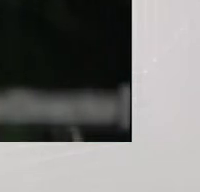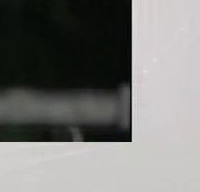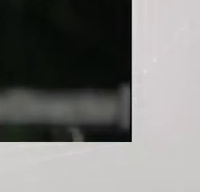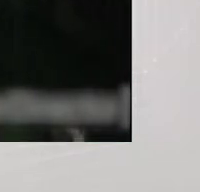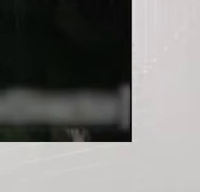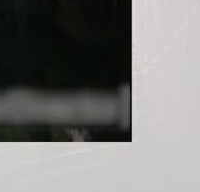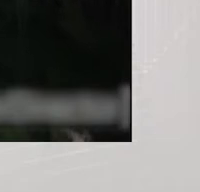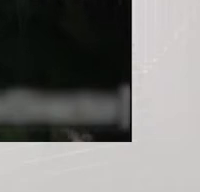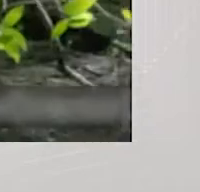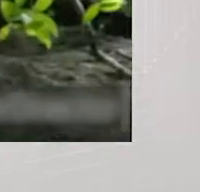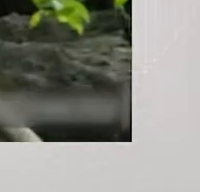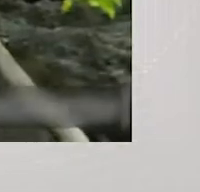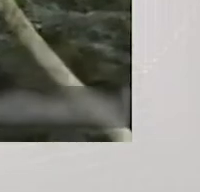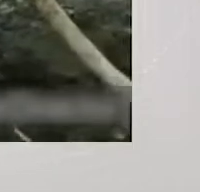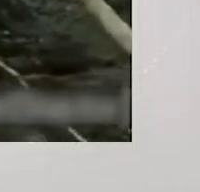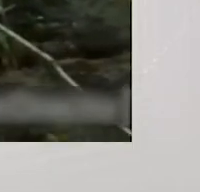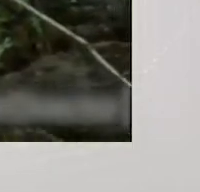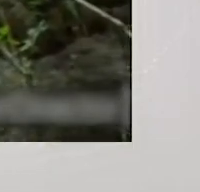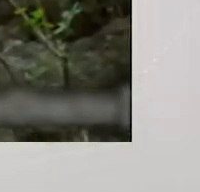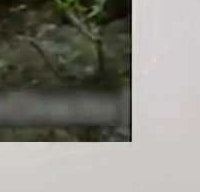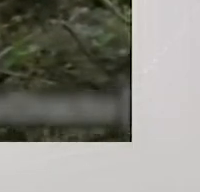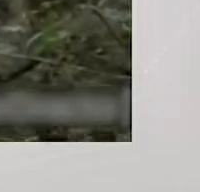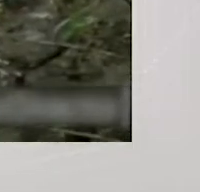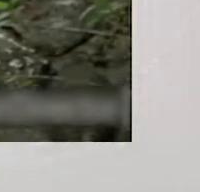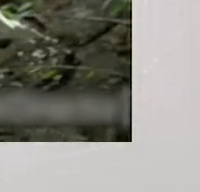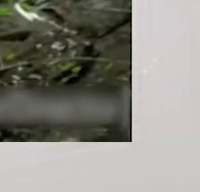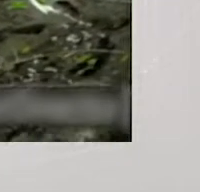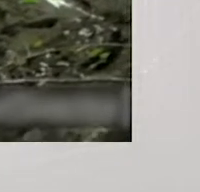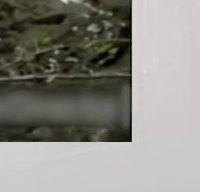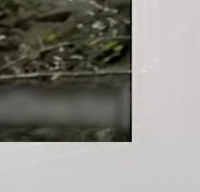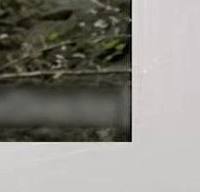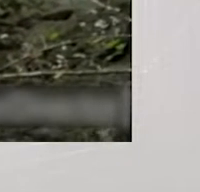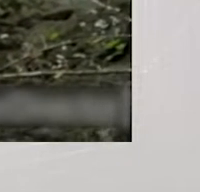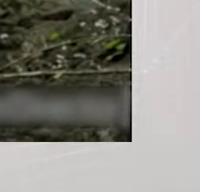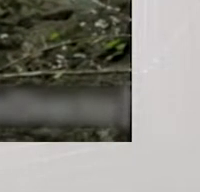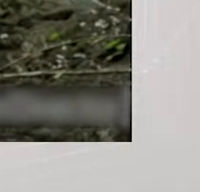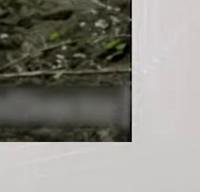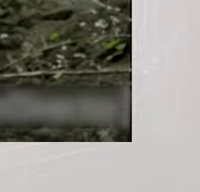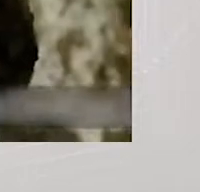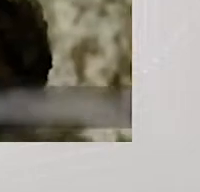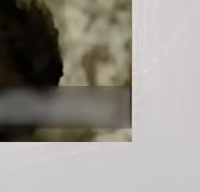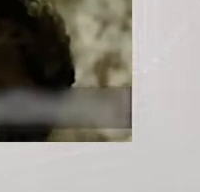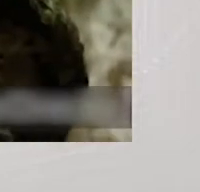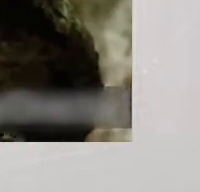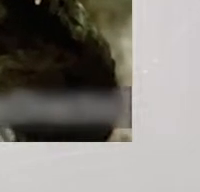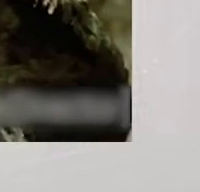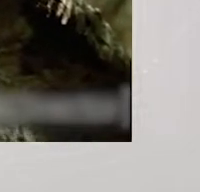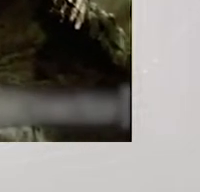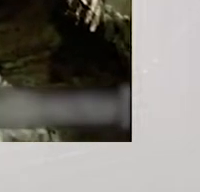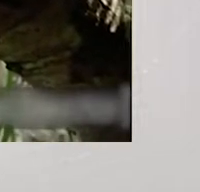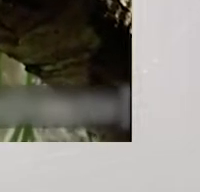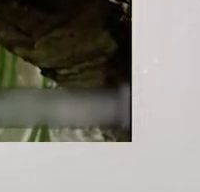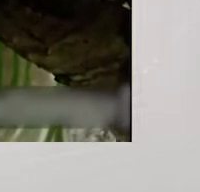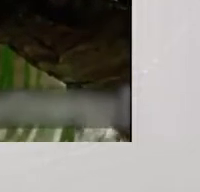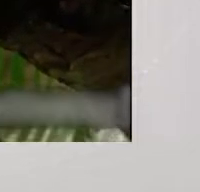beneath, its vegetation may be regarded as the oldest in Malaysia. Cycad trees, whose